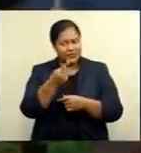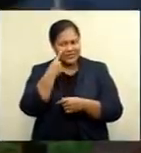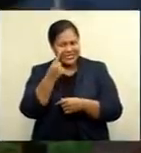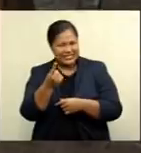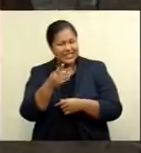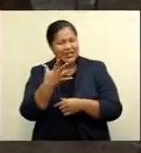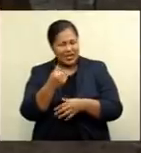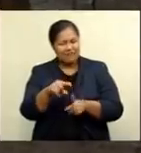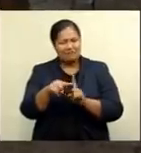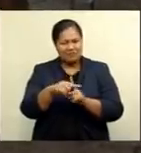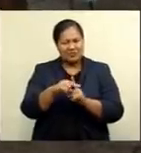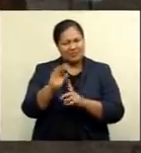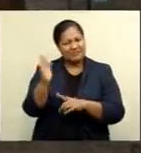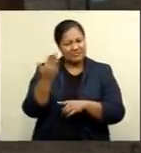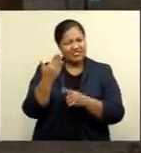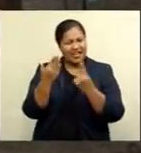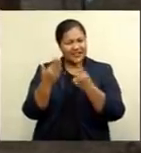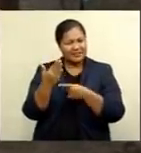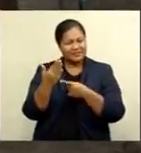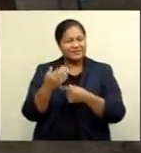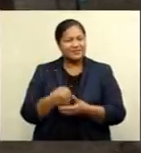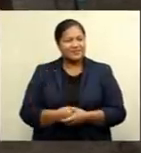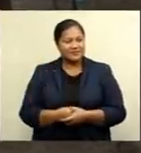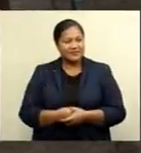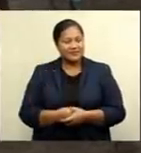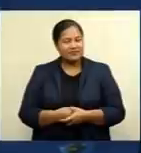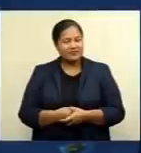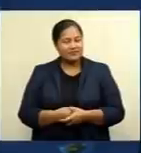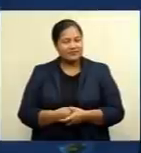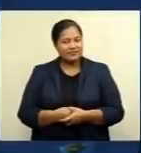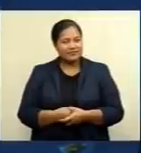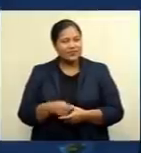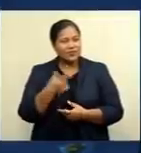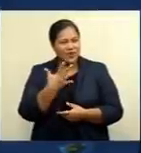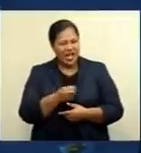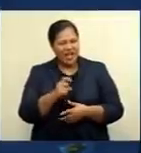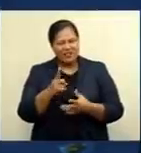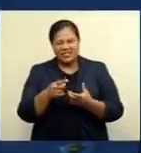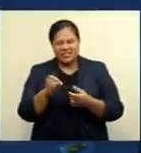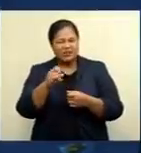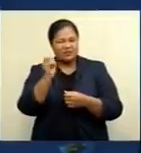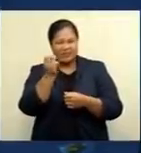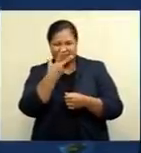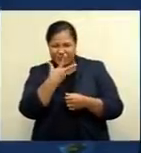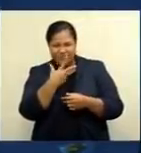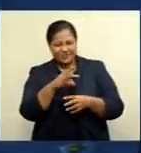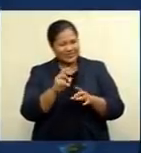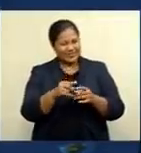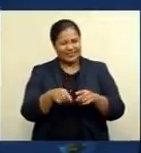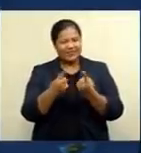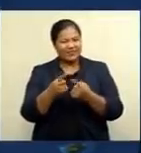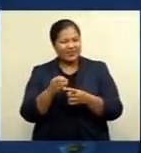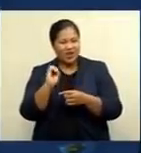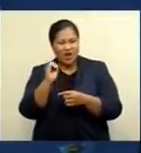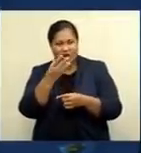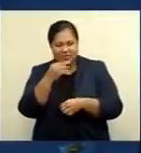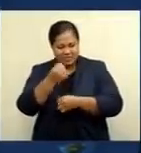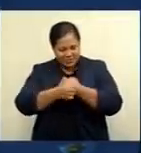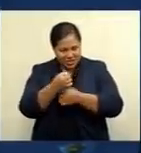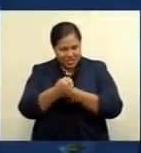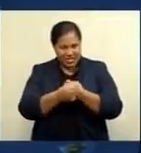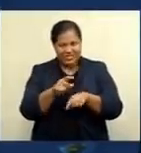a positive indicator. All our various ventilators, our air valves and oxygen stations